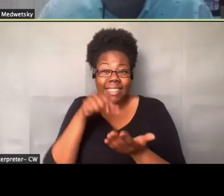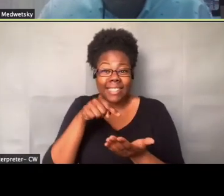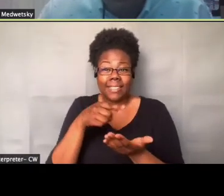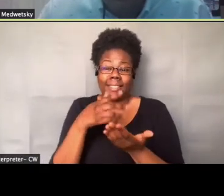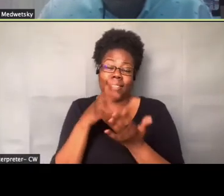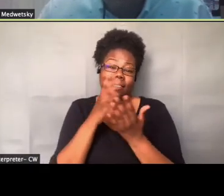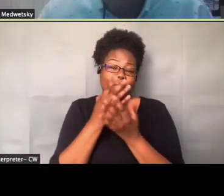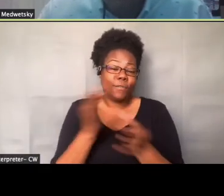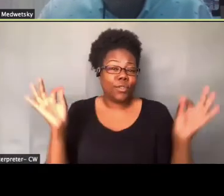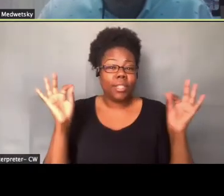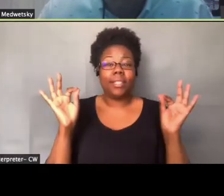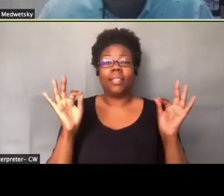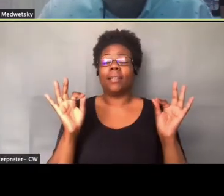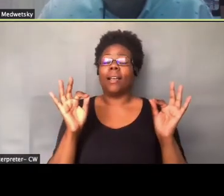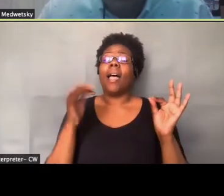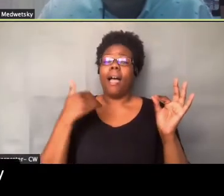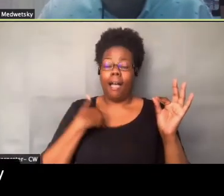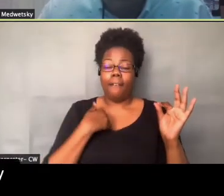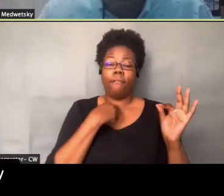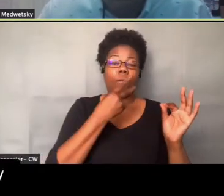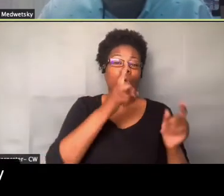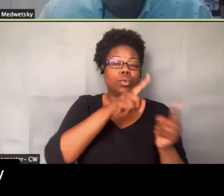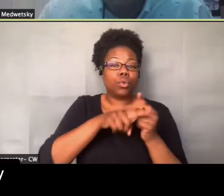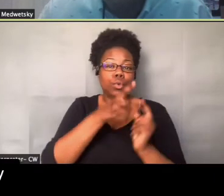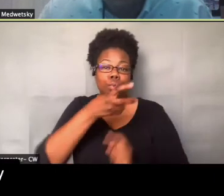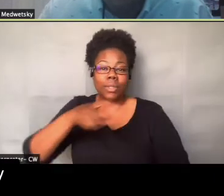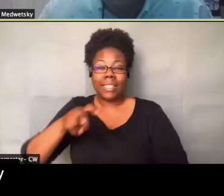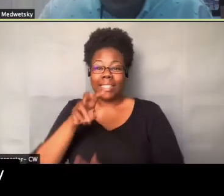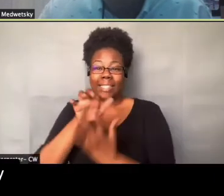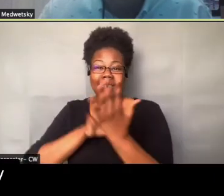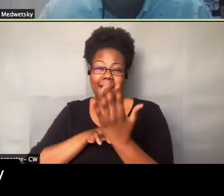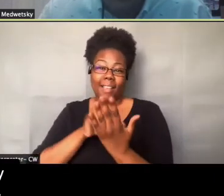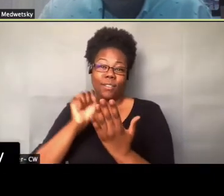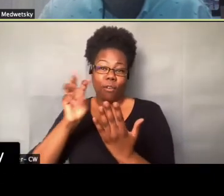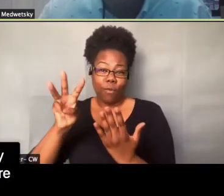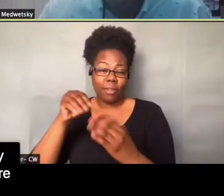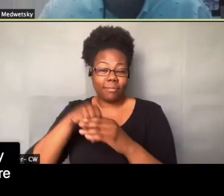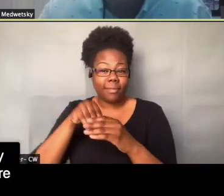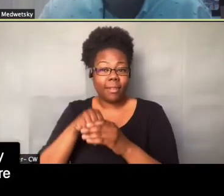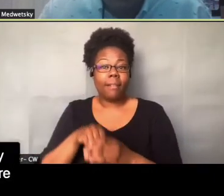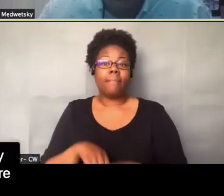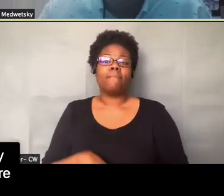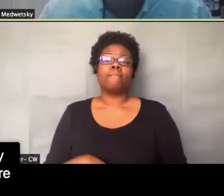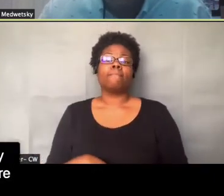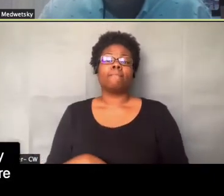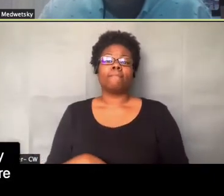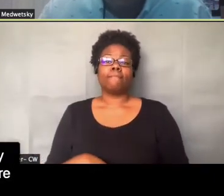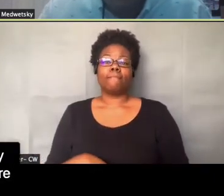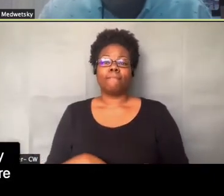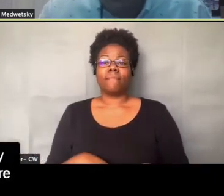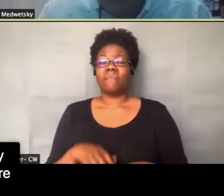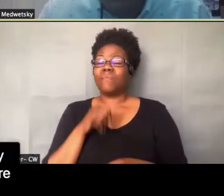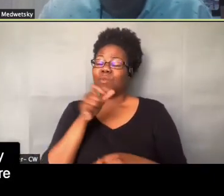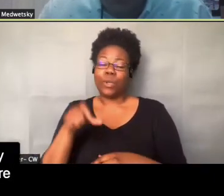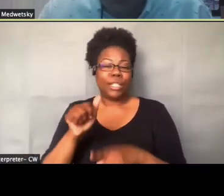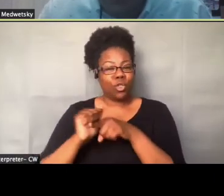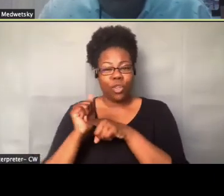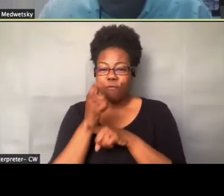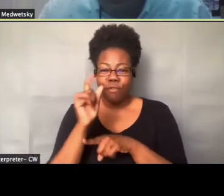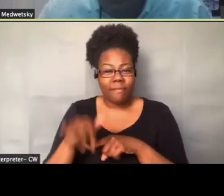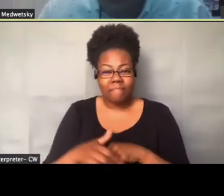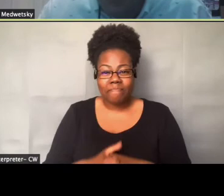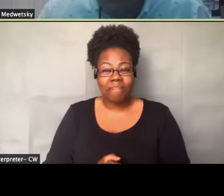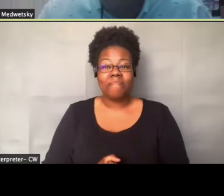without any training. Hopefully you can see, if those are using Zoom today, the captions are quite accurate most of the time. So it has an